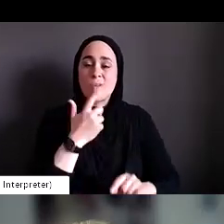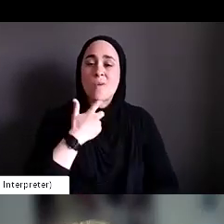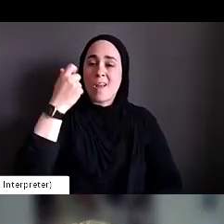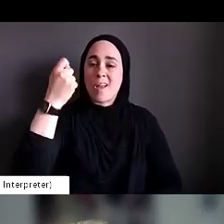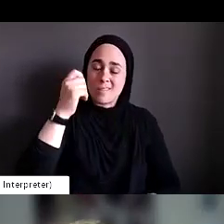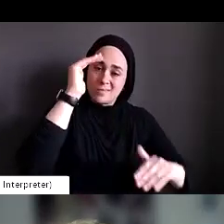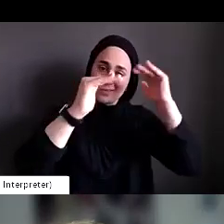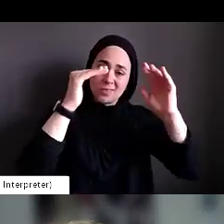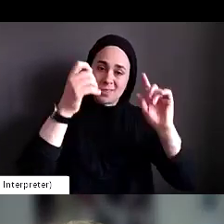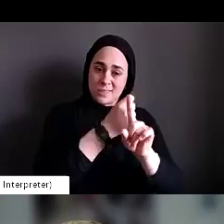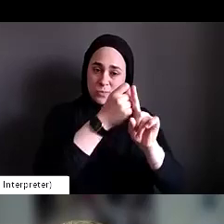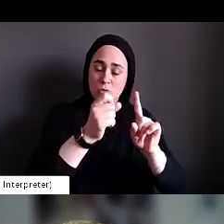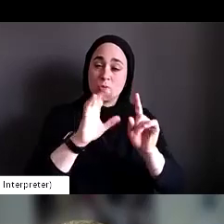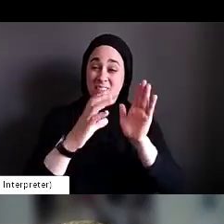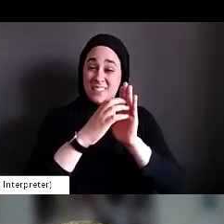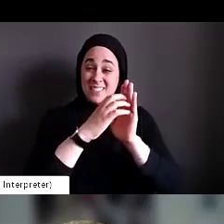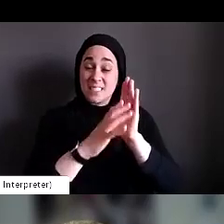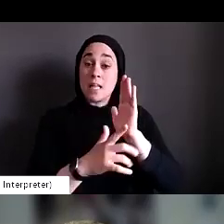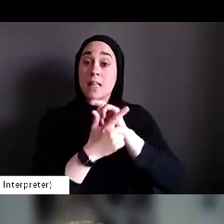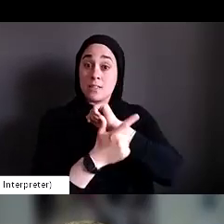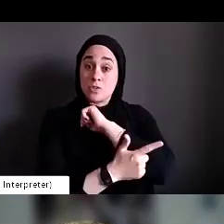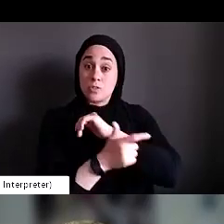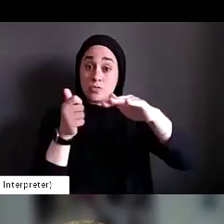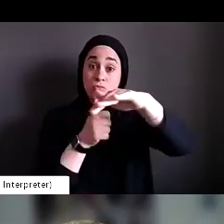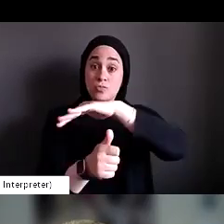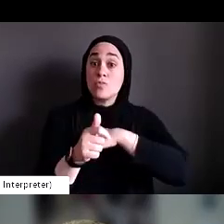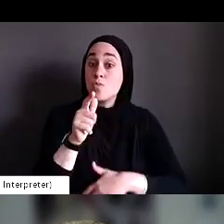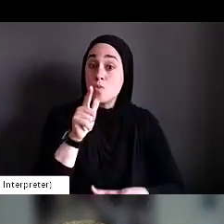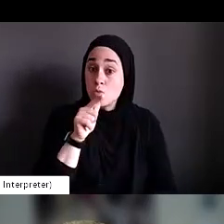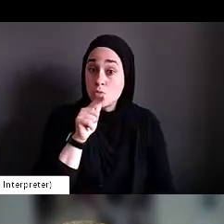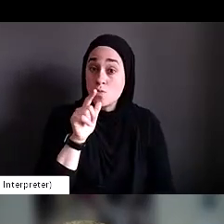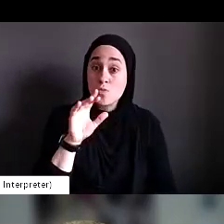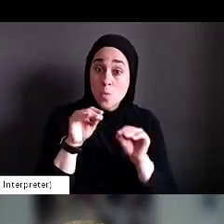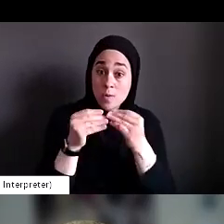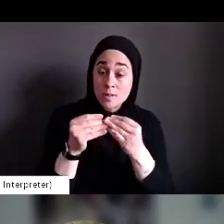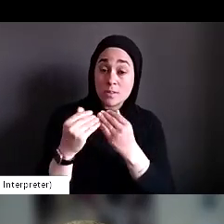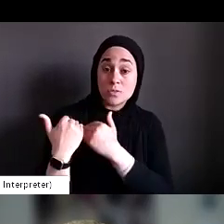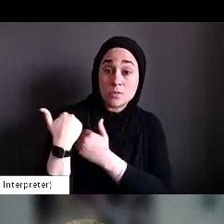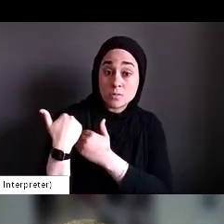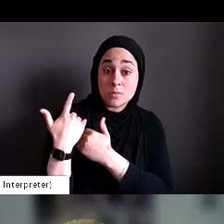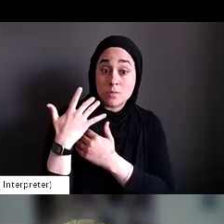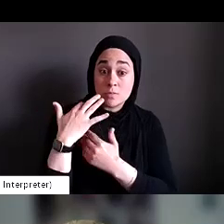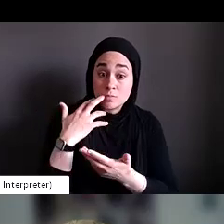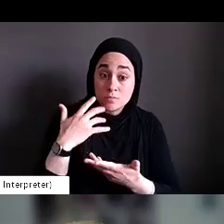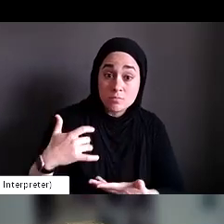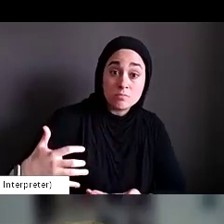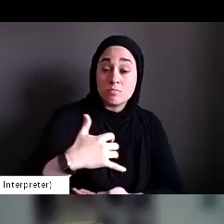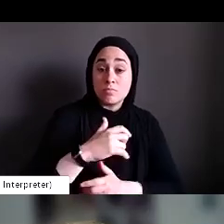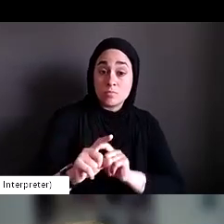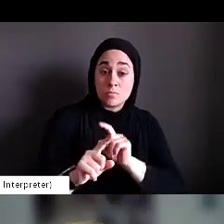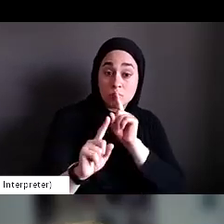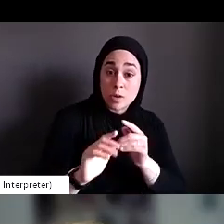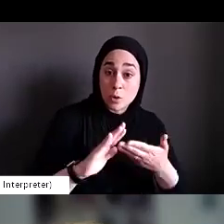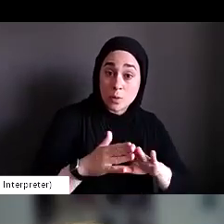under that legislation, we are the organization who are tasked with pulling together a response at the community